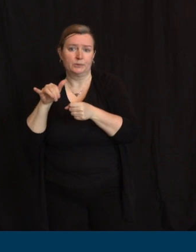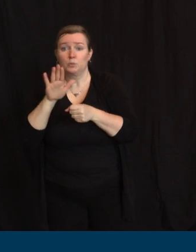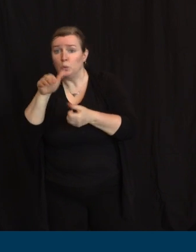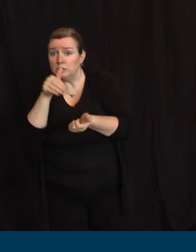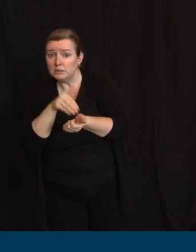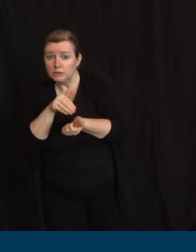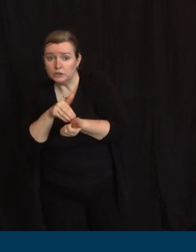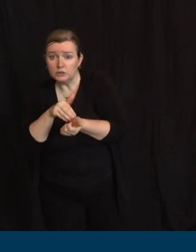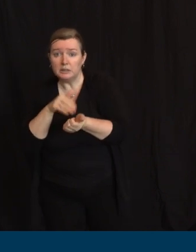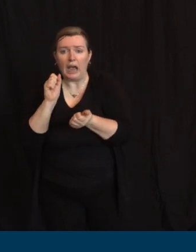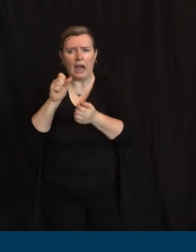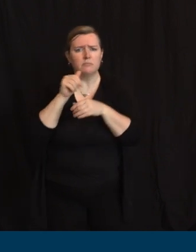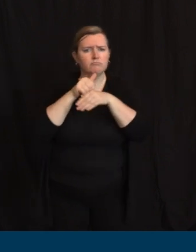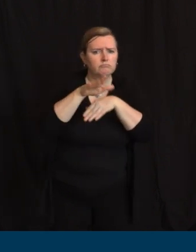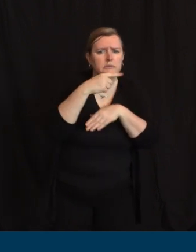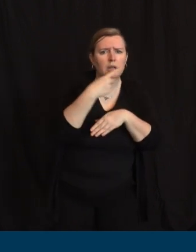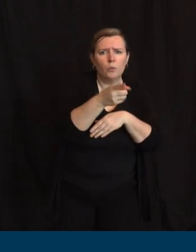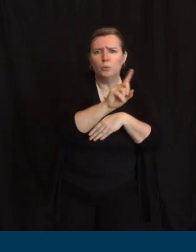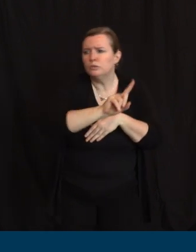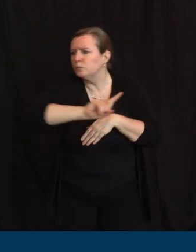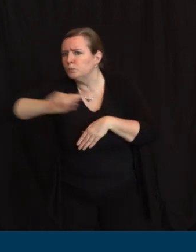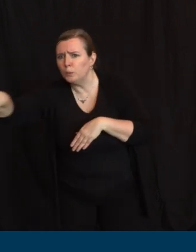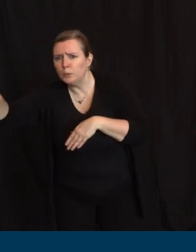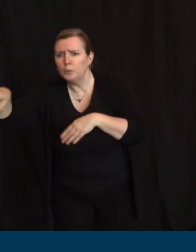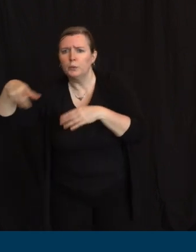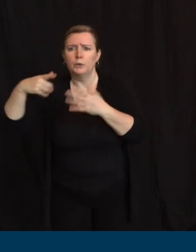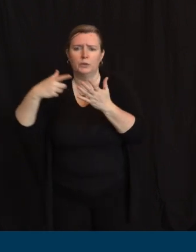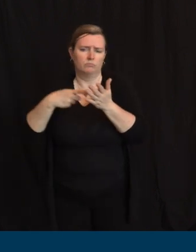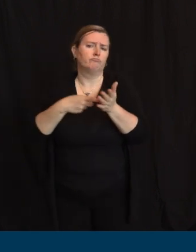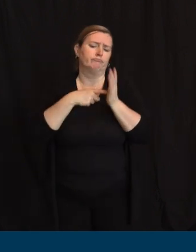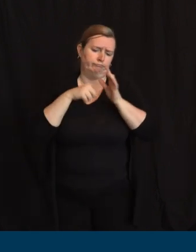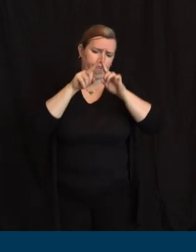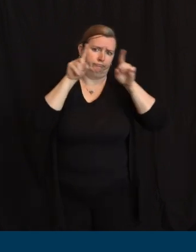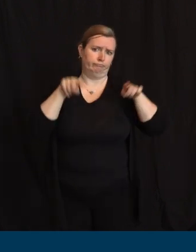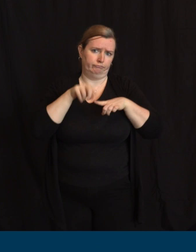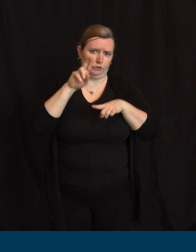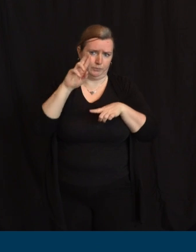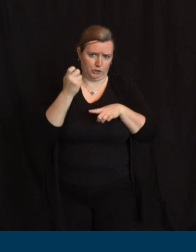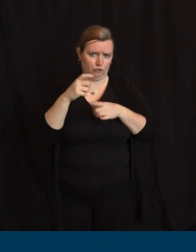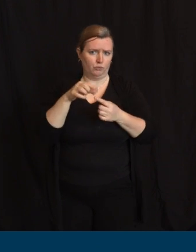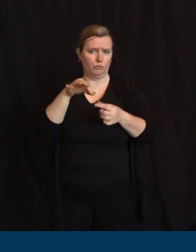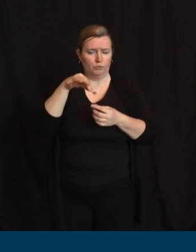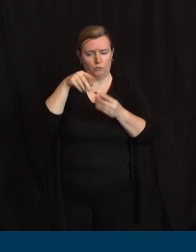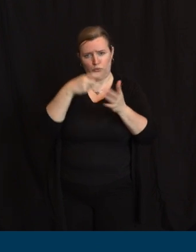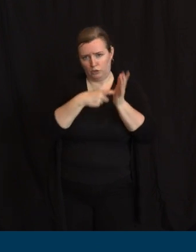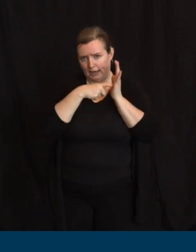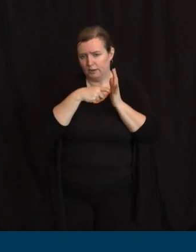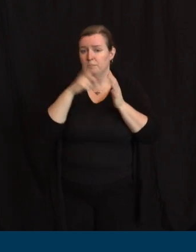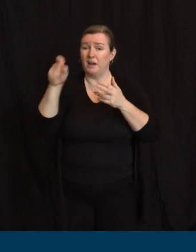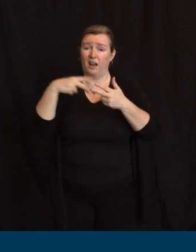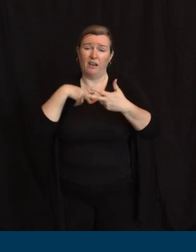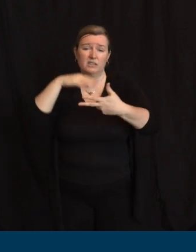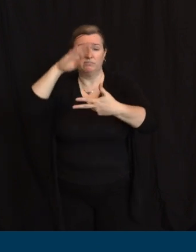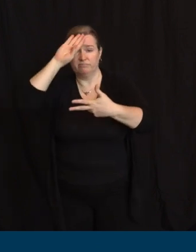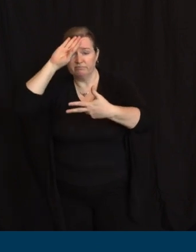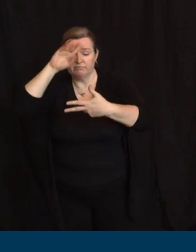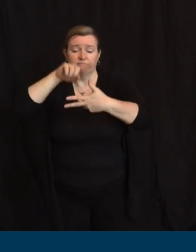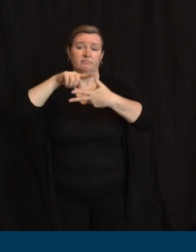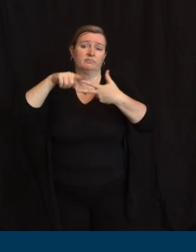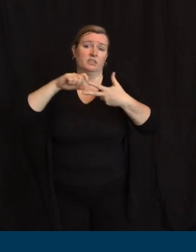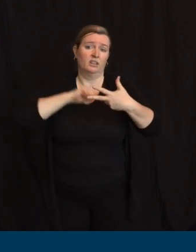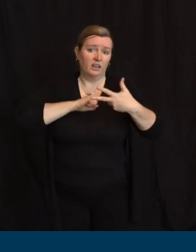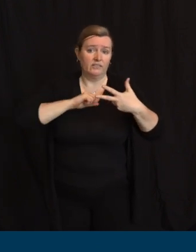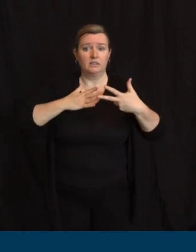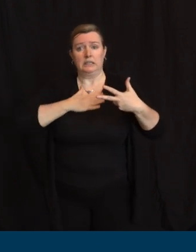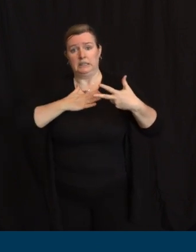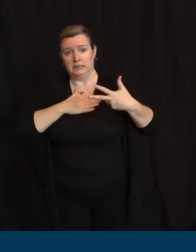you if you meet the requirements for testing. As I've said for the past couple of days, it's at least 66 sites in total.